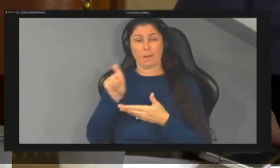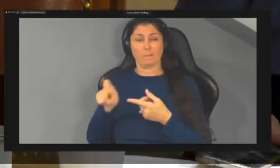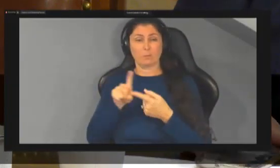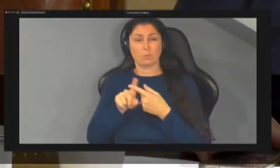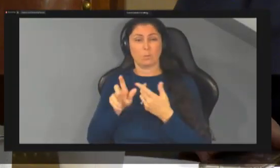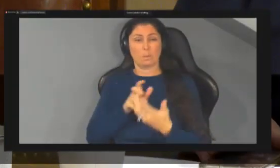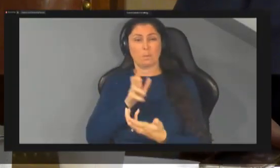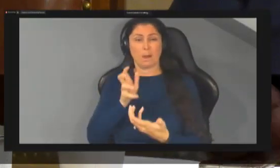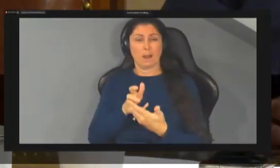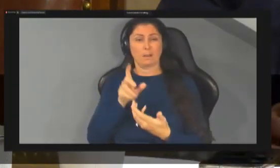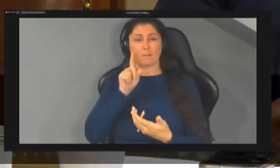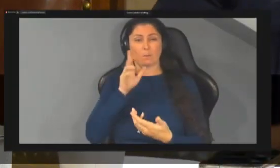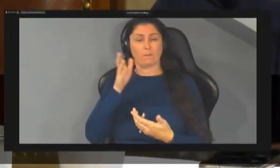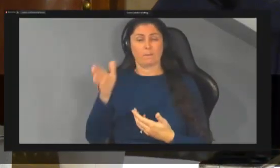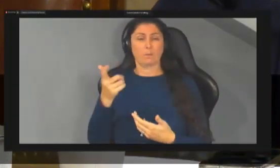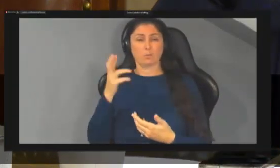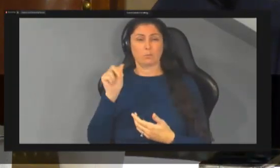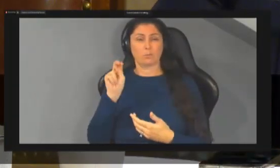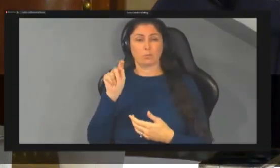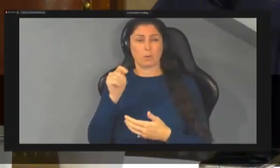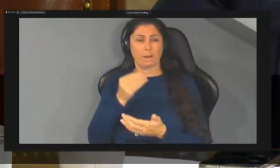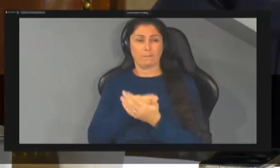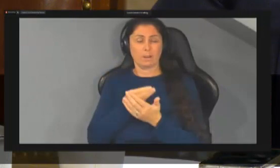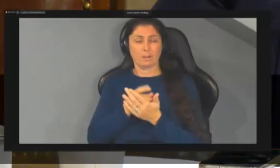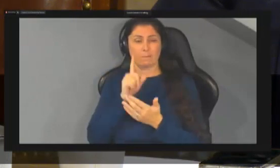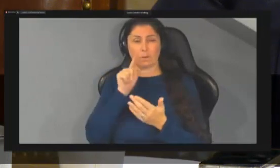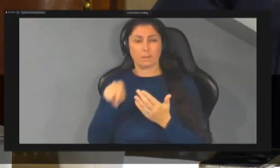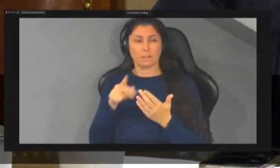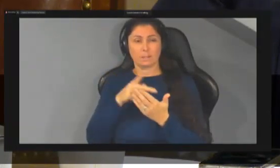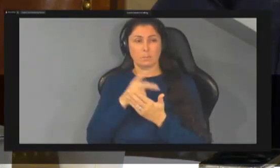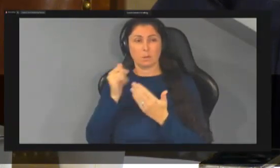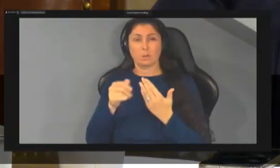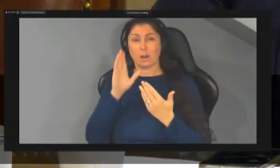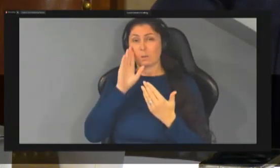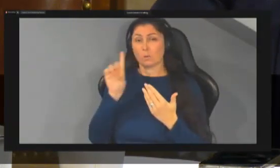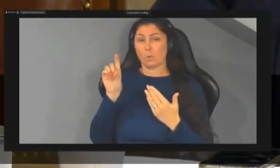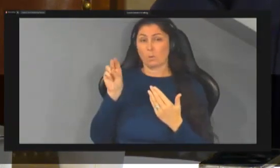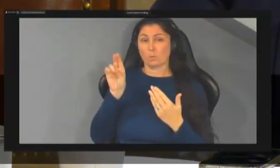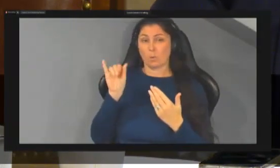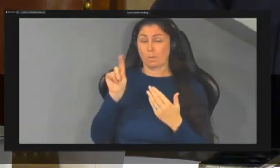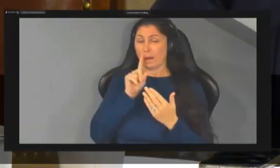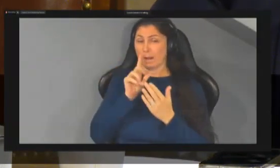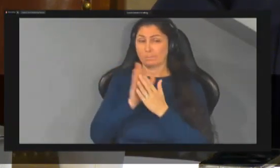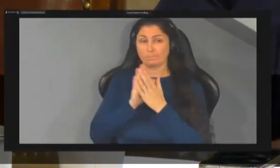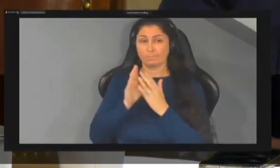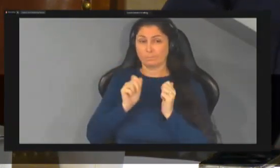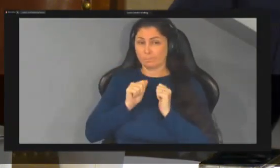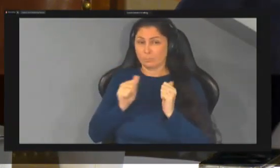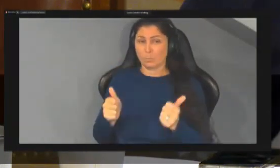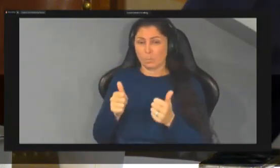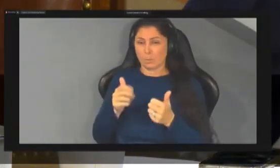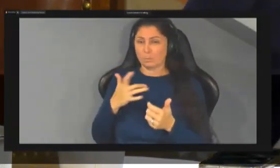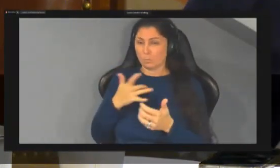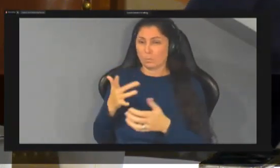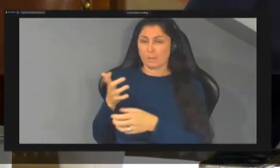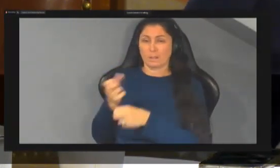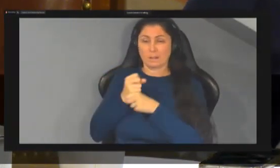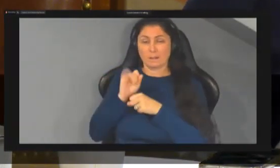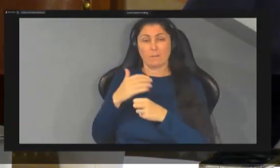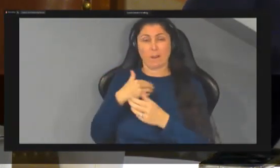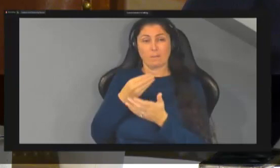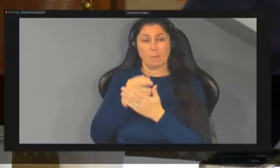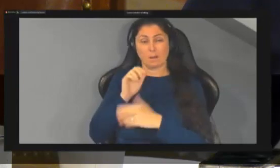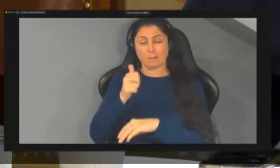for future grant funding for these projects, which I know Domi goes after very aggressively and most of the time gets. So if we have the money in place for design and